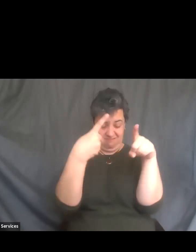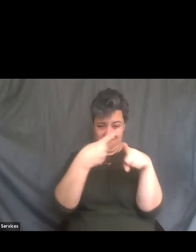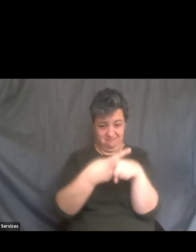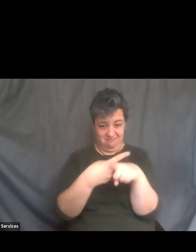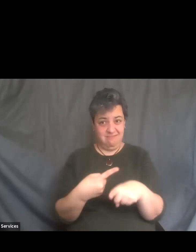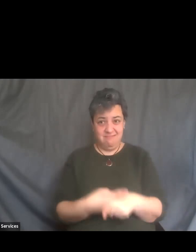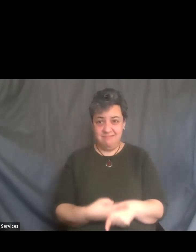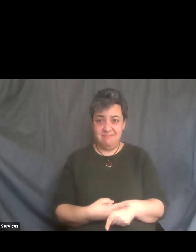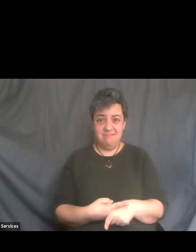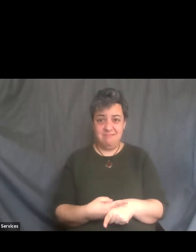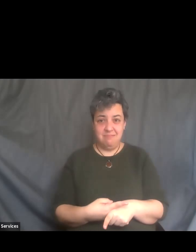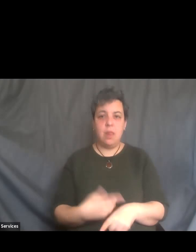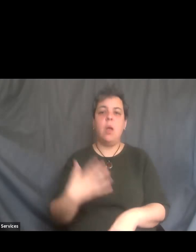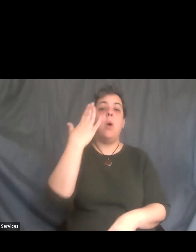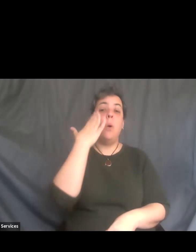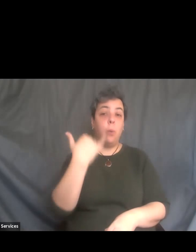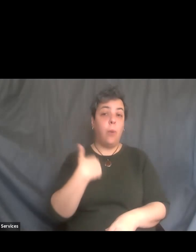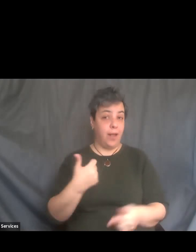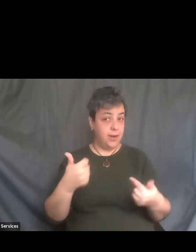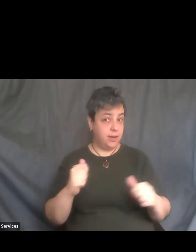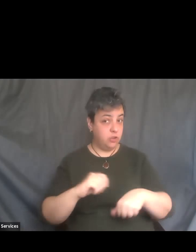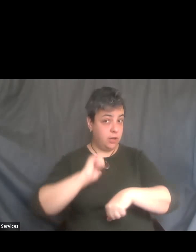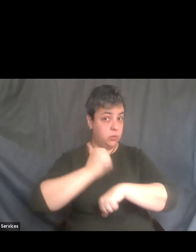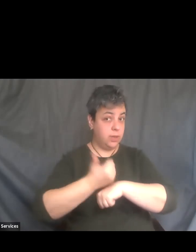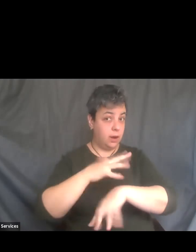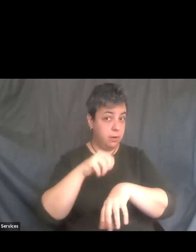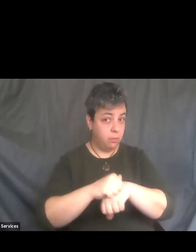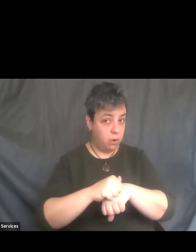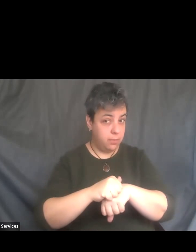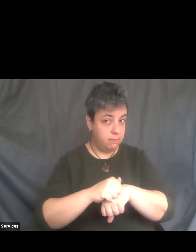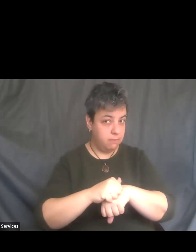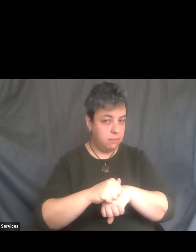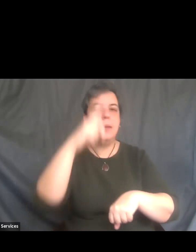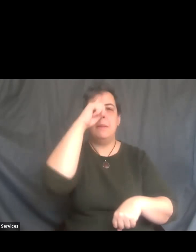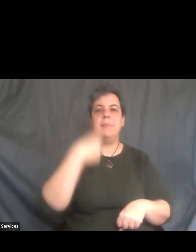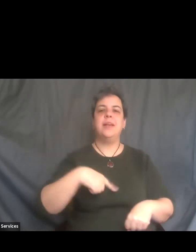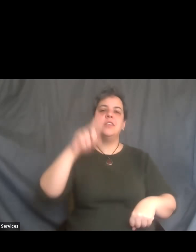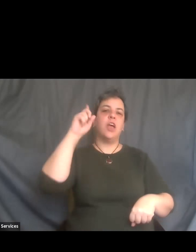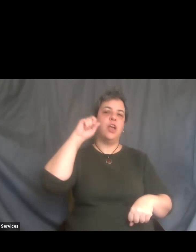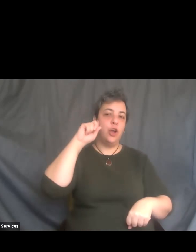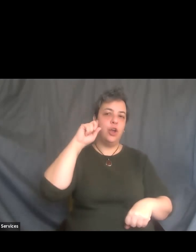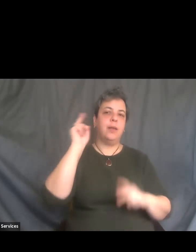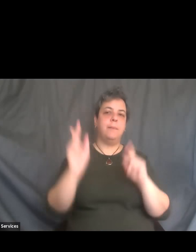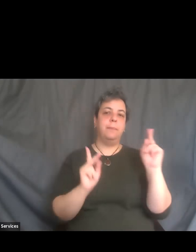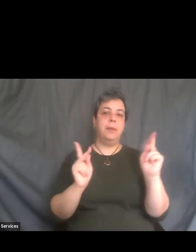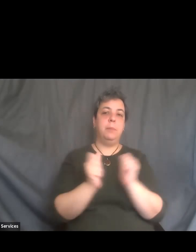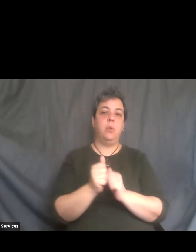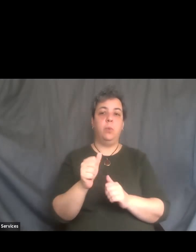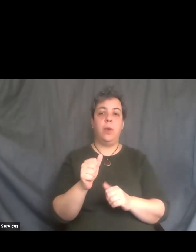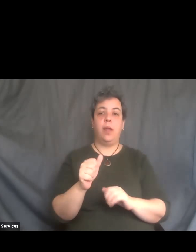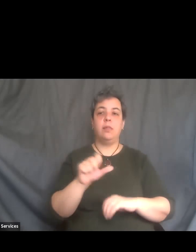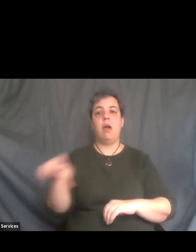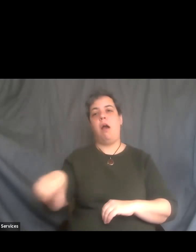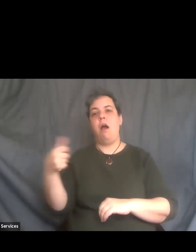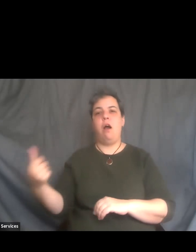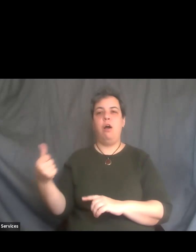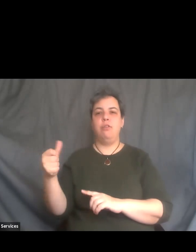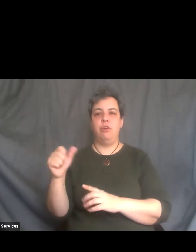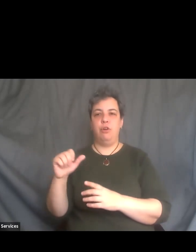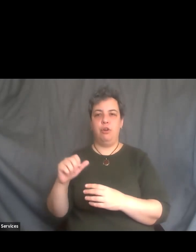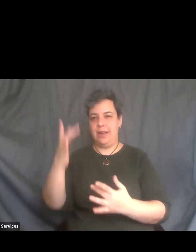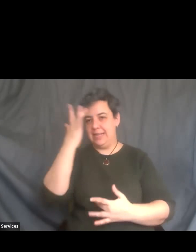appointment is because I heard that underlying conditions, people with underlying conditions could make an appointment. That's not, you just